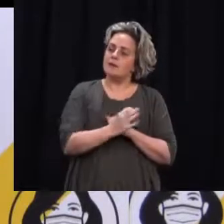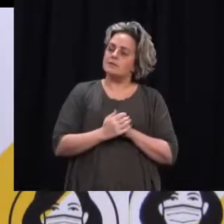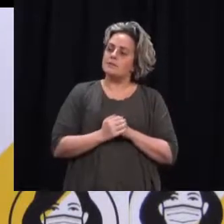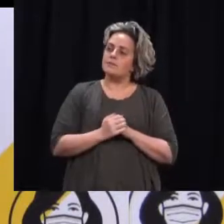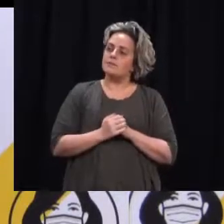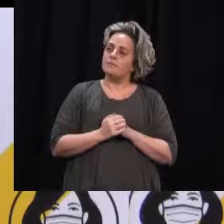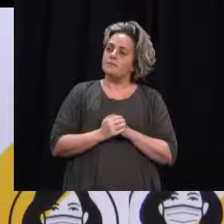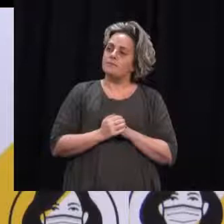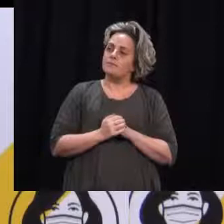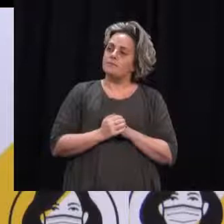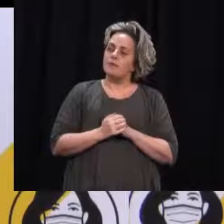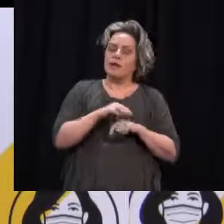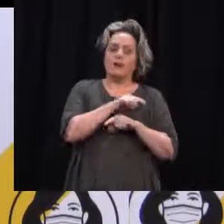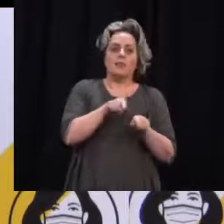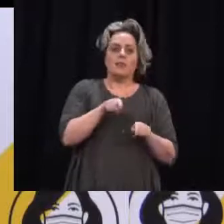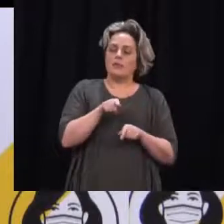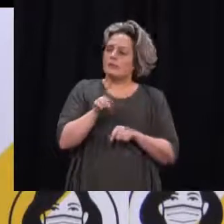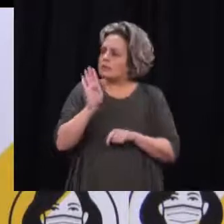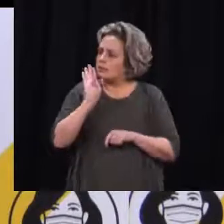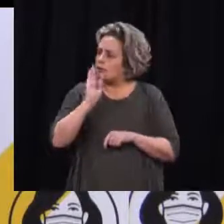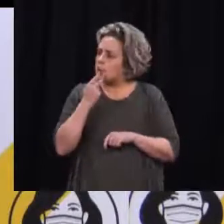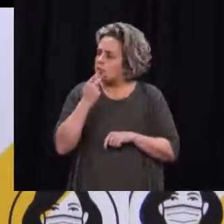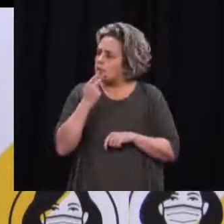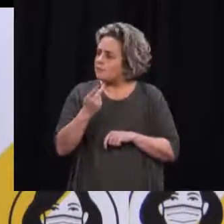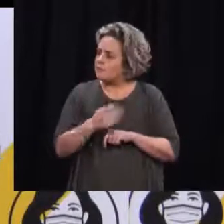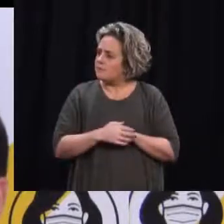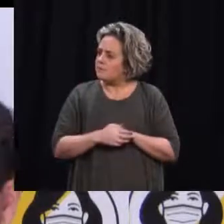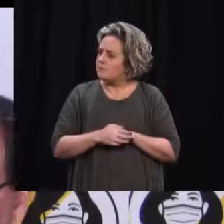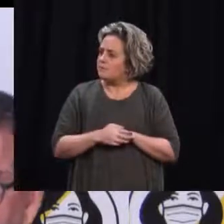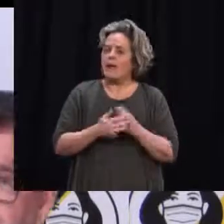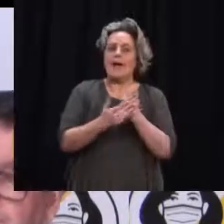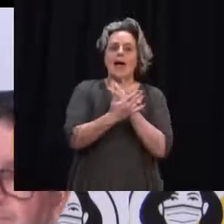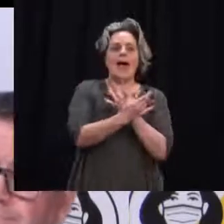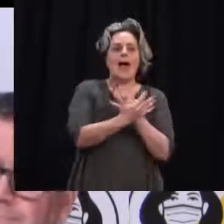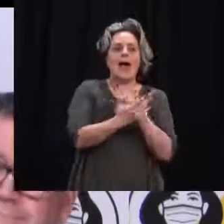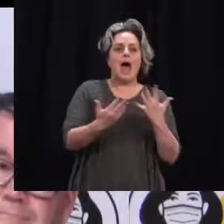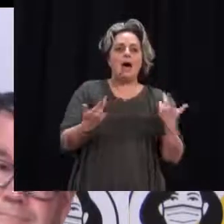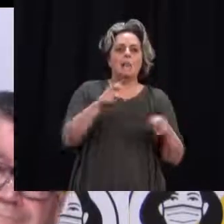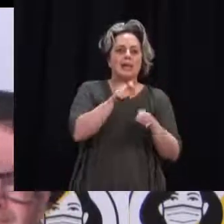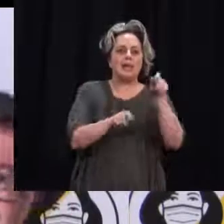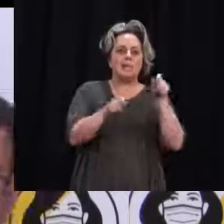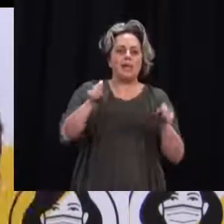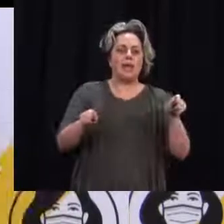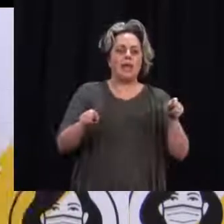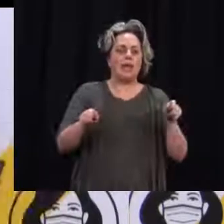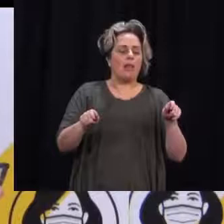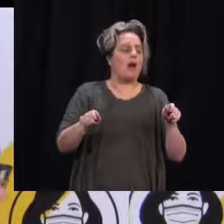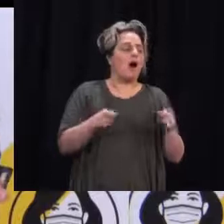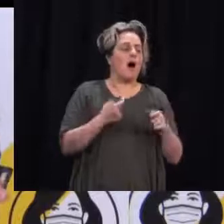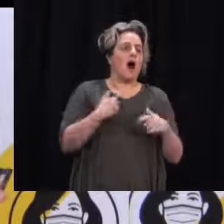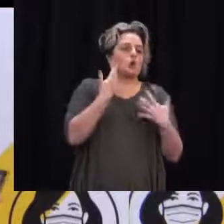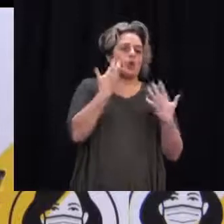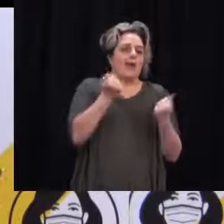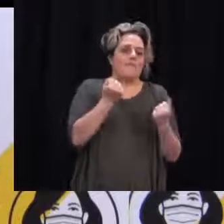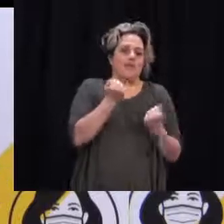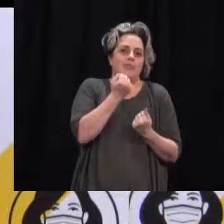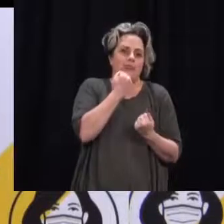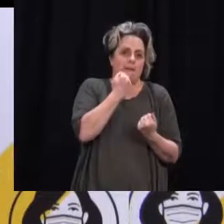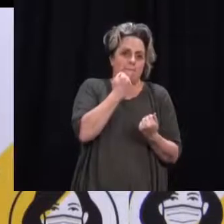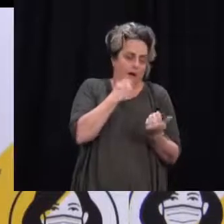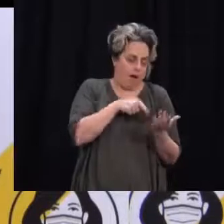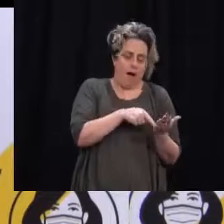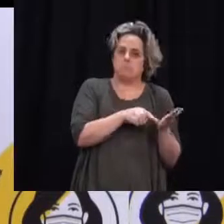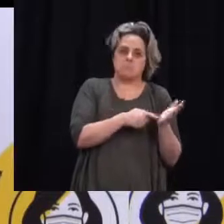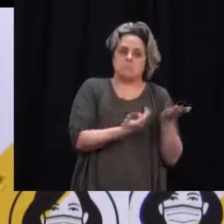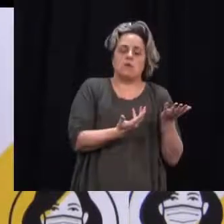workers in terms of close contacts? Sorry, I didn't hear the first part of the question. How many? I don't have the specific number, but as I said earlier on, we'll be aiming